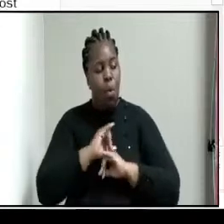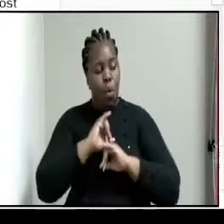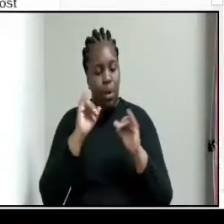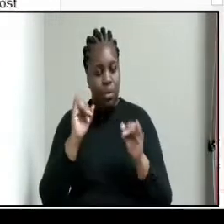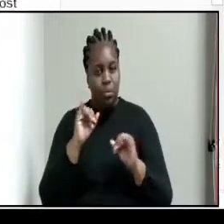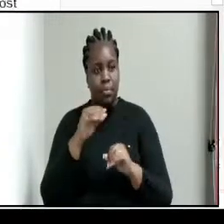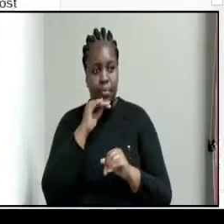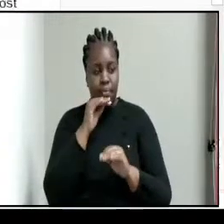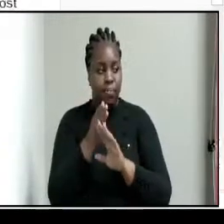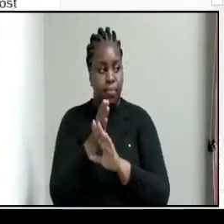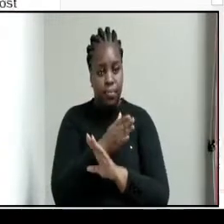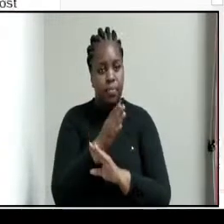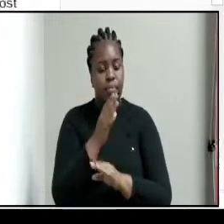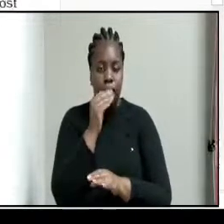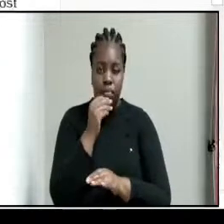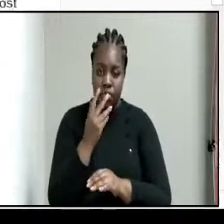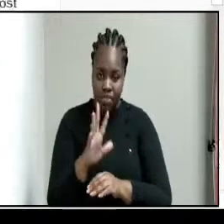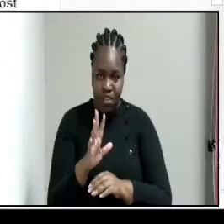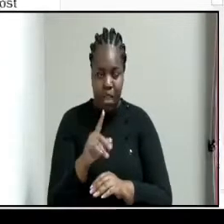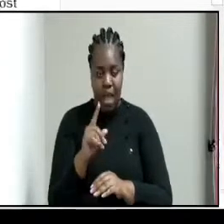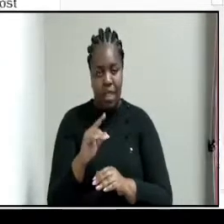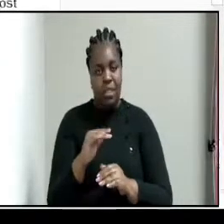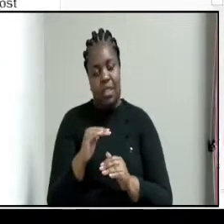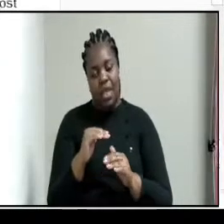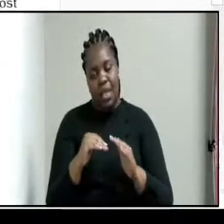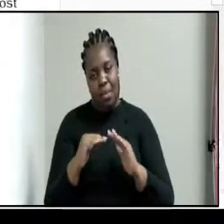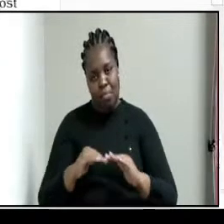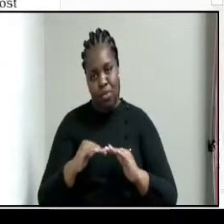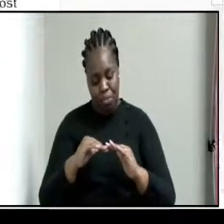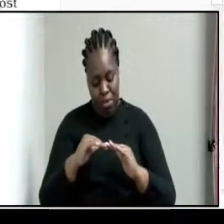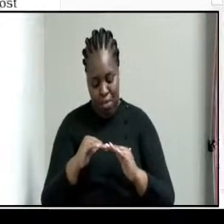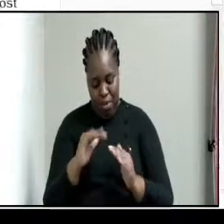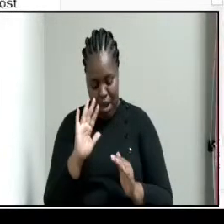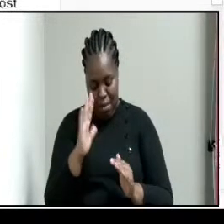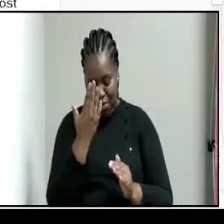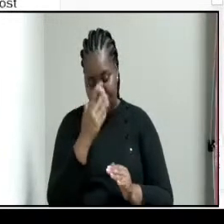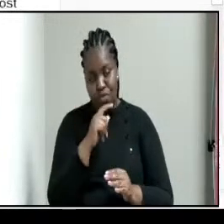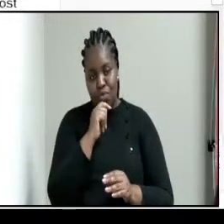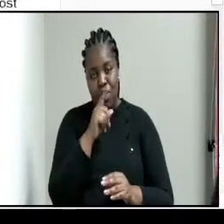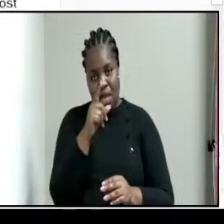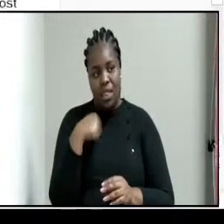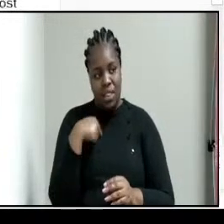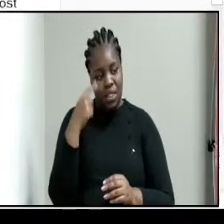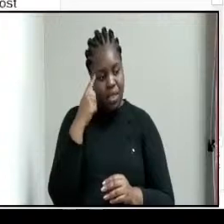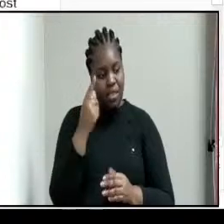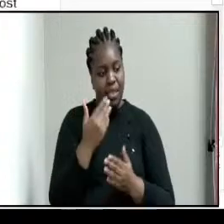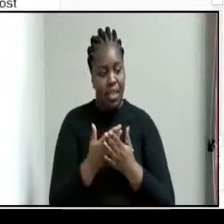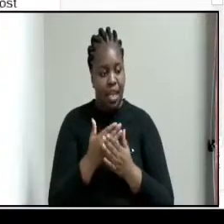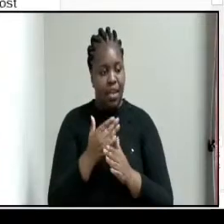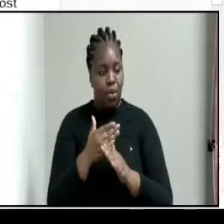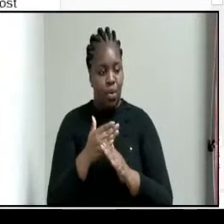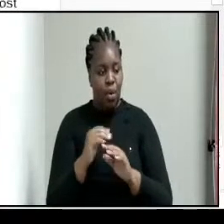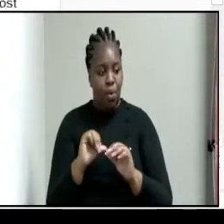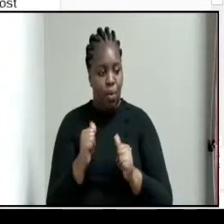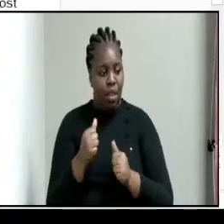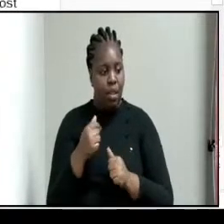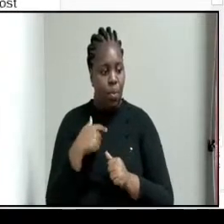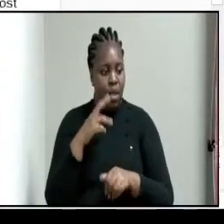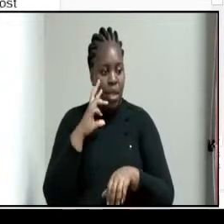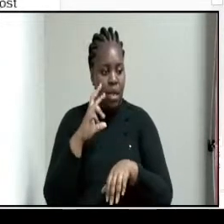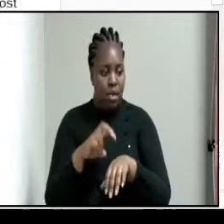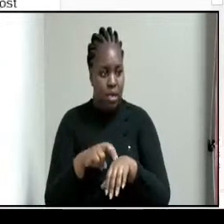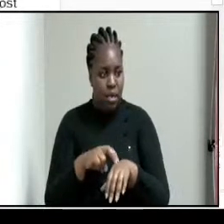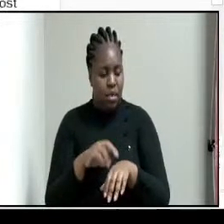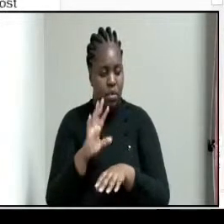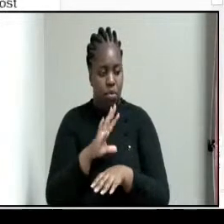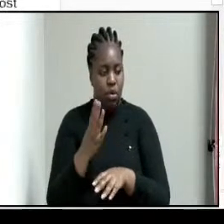grassroots level? Earlier, someone spoke about the bottom-up approach. I think it may work. To an extent that we need not to